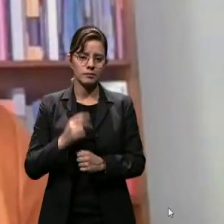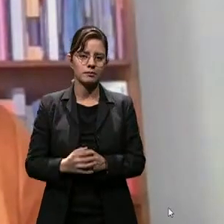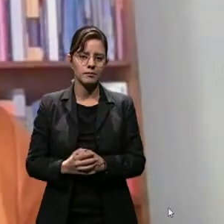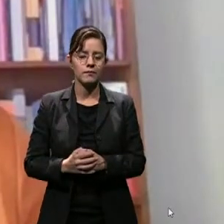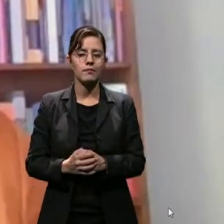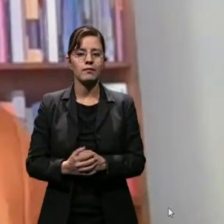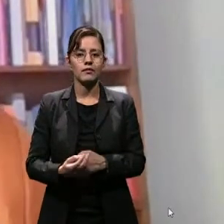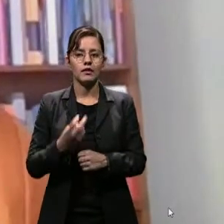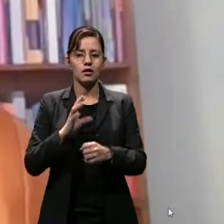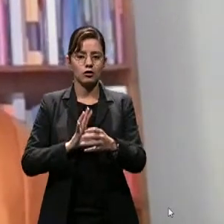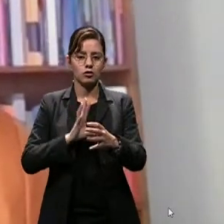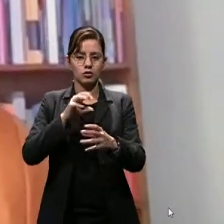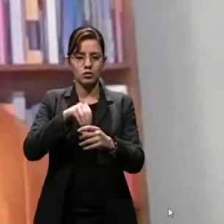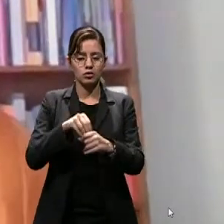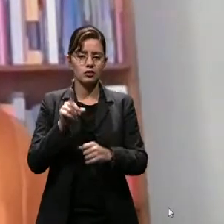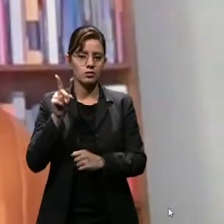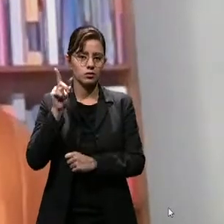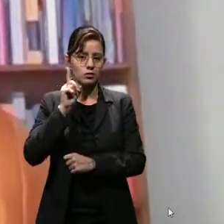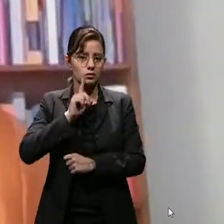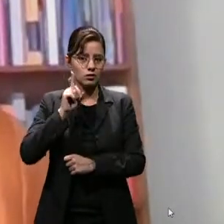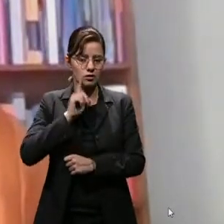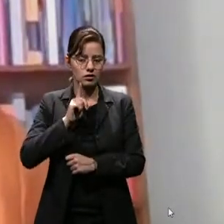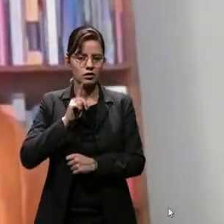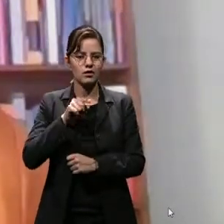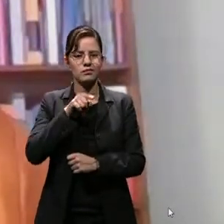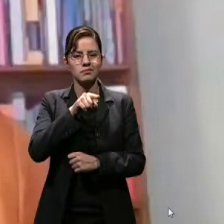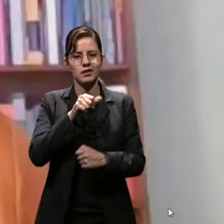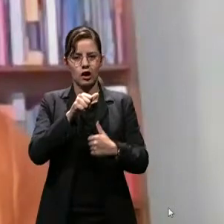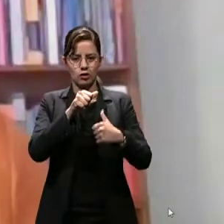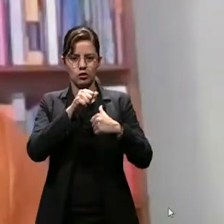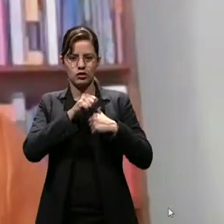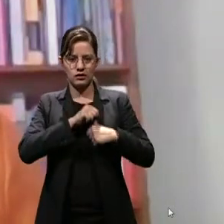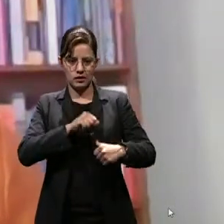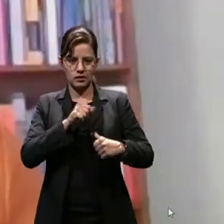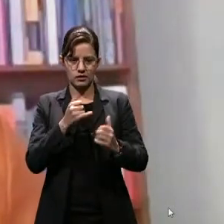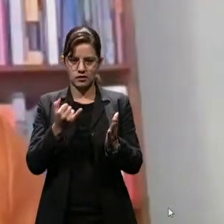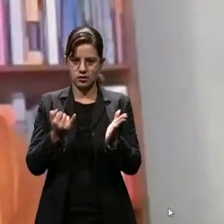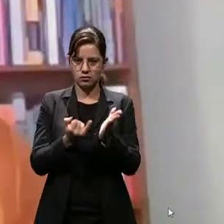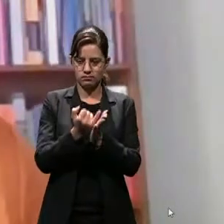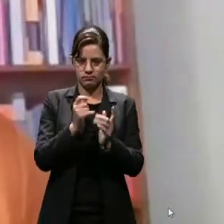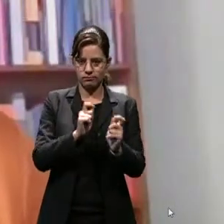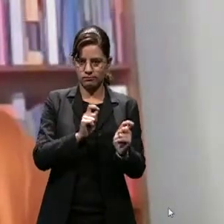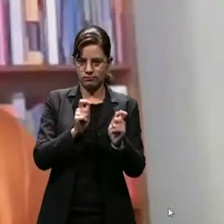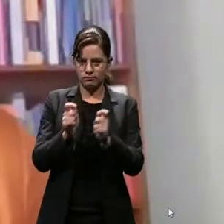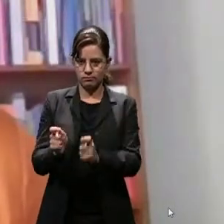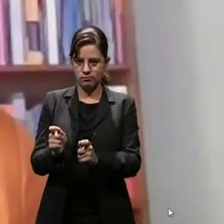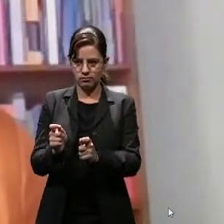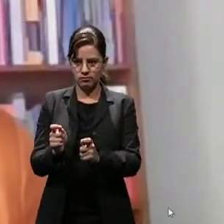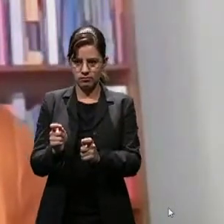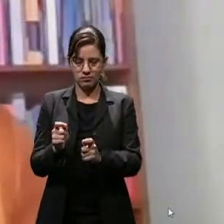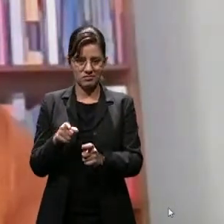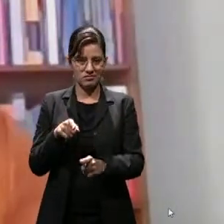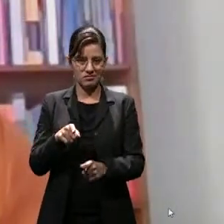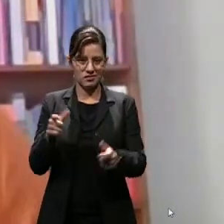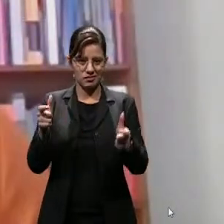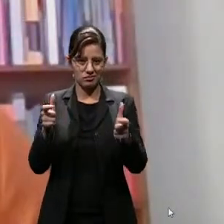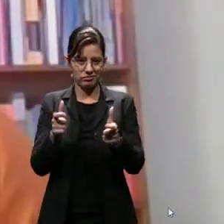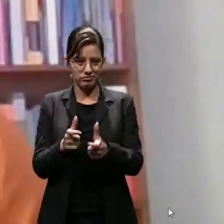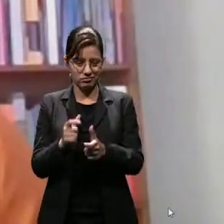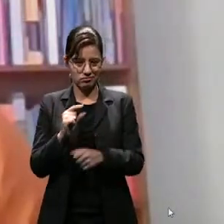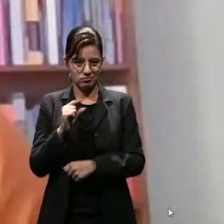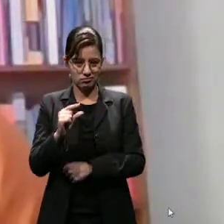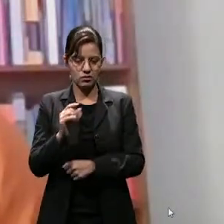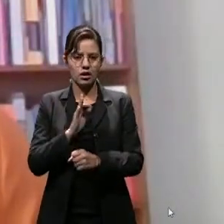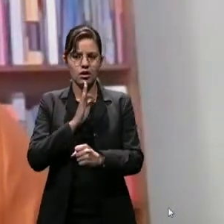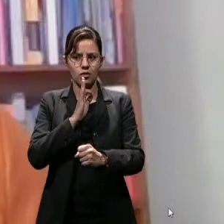The deficits of inclusion of women in representation and decision-making were obvious,